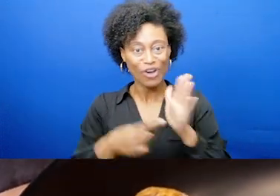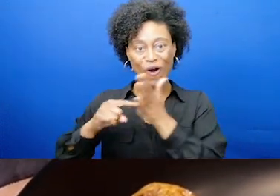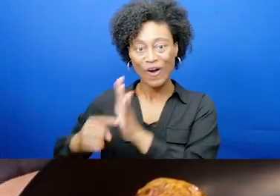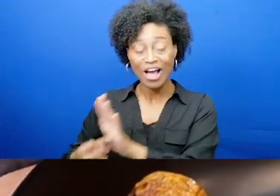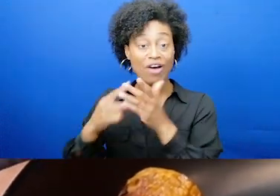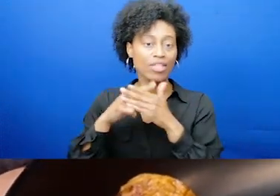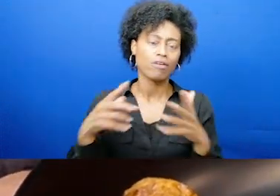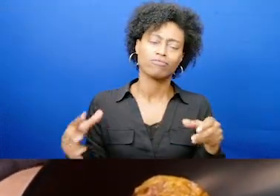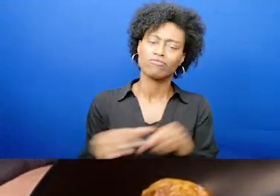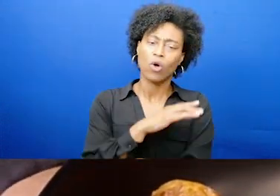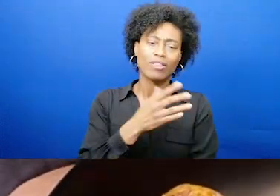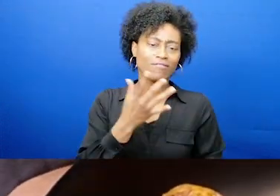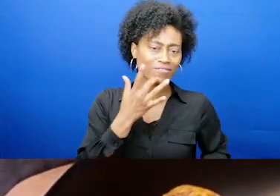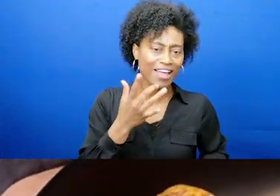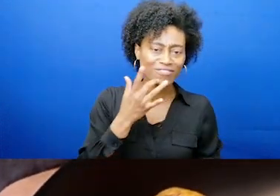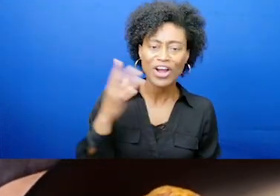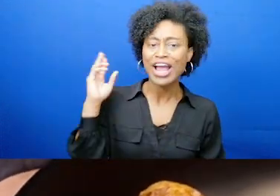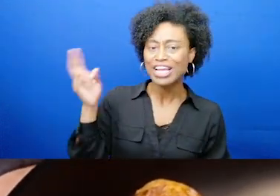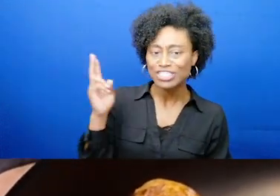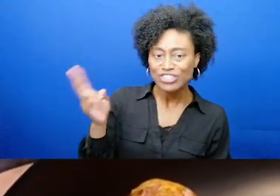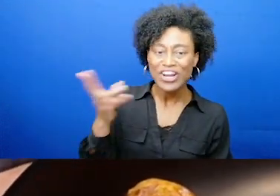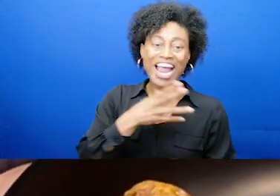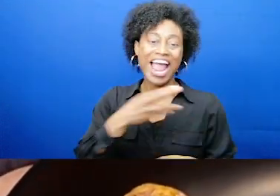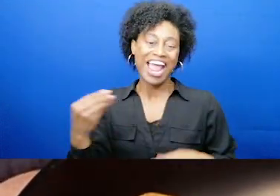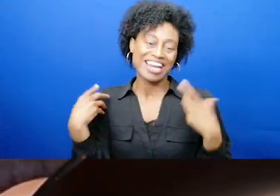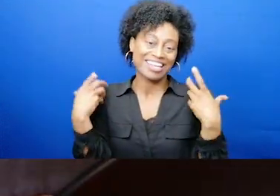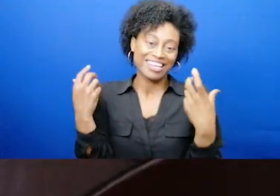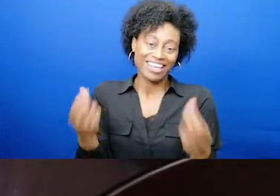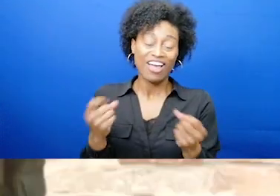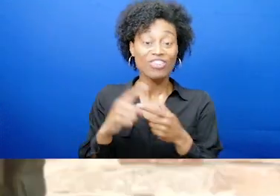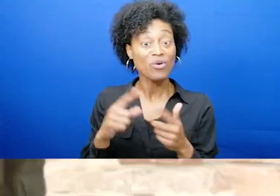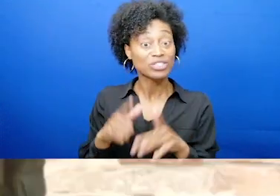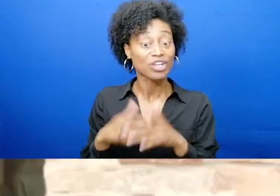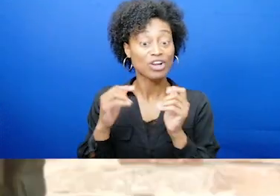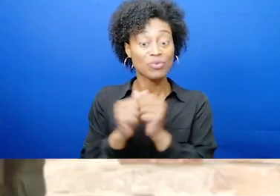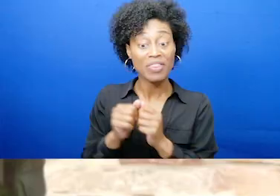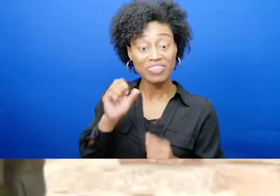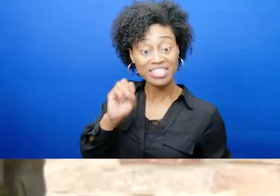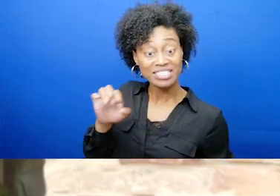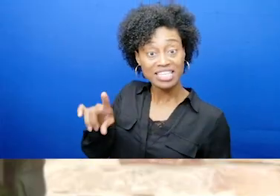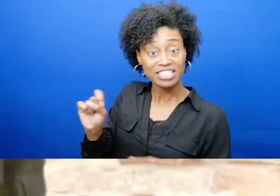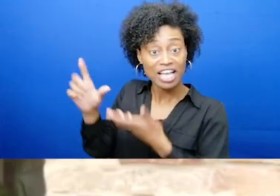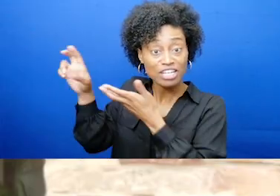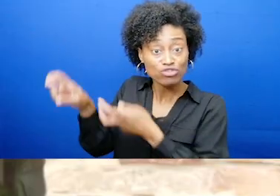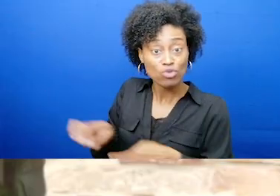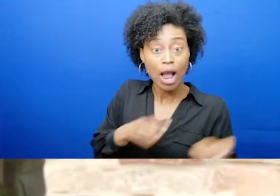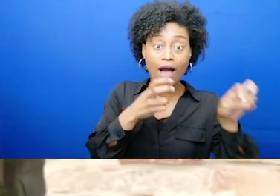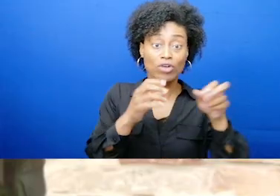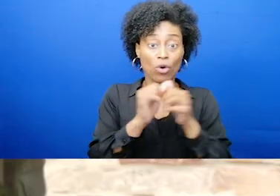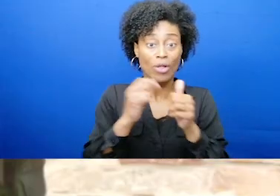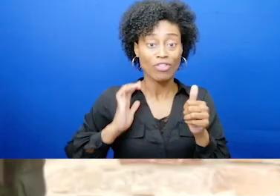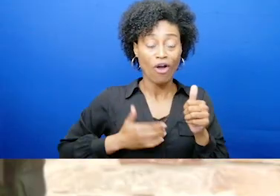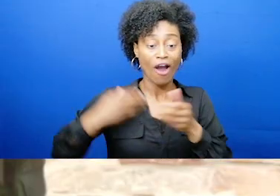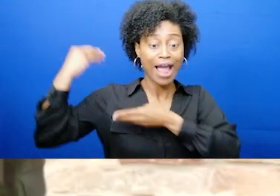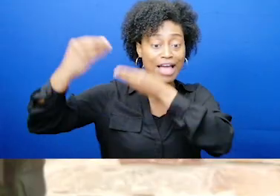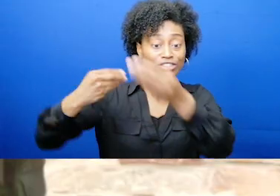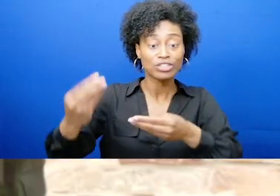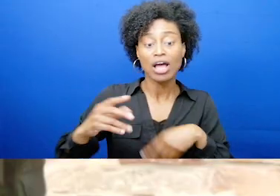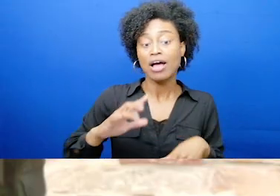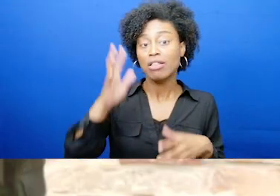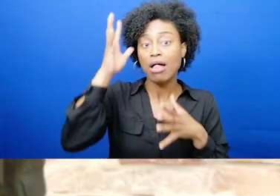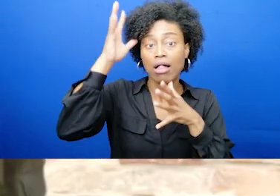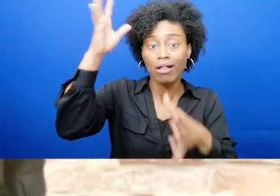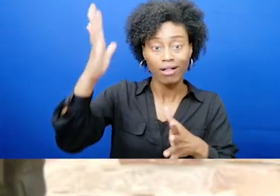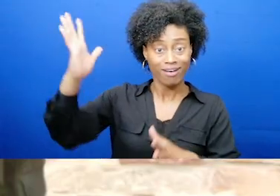to show you that are packed with flavor, history, and healing. Our journey starts with the seeds that traveled with our